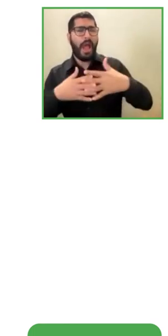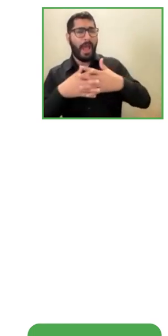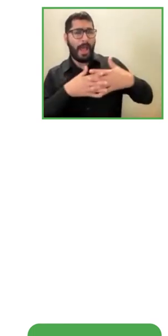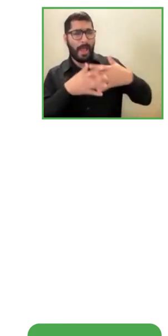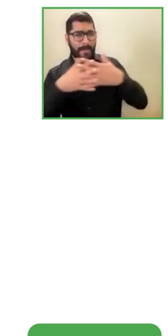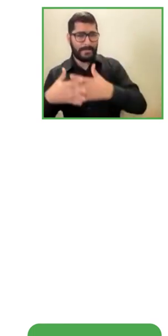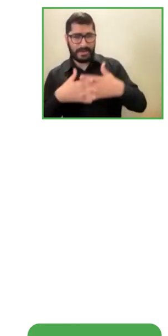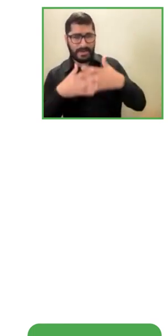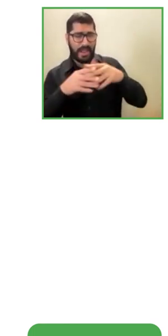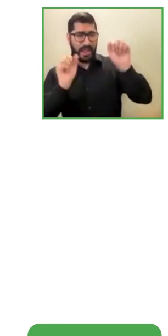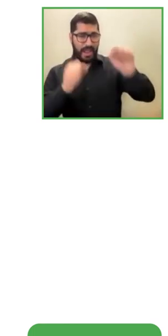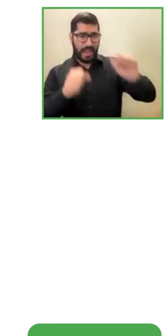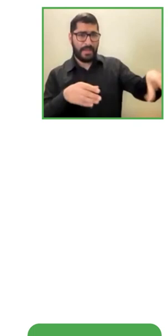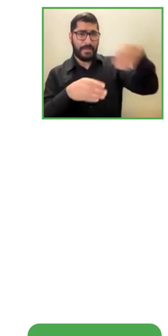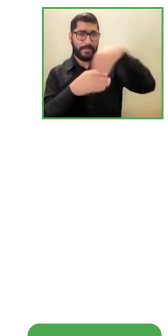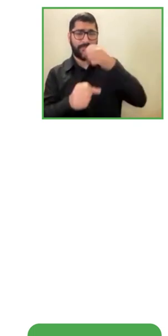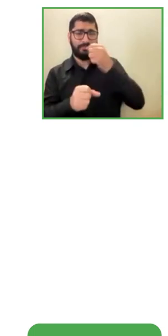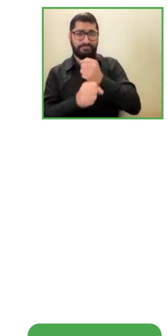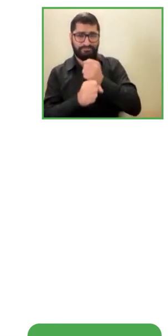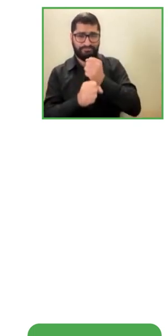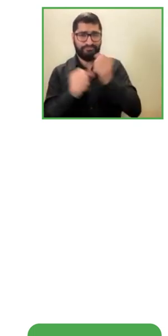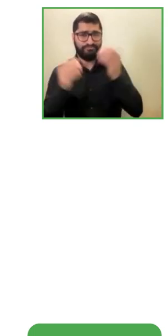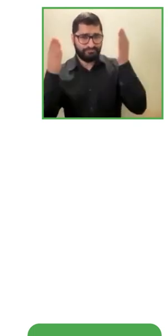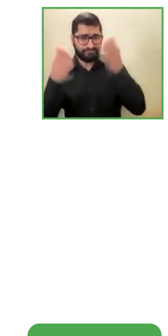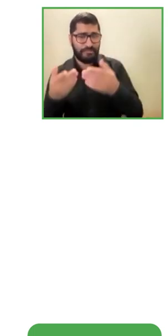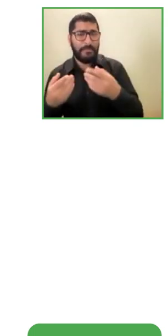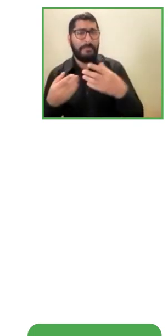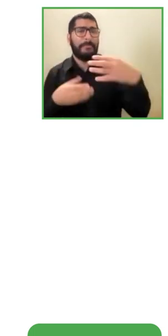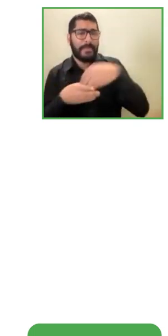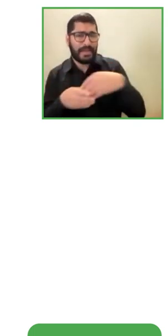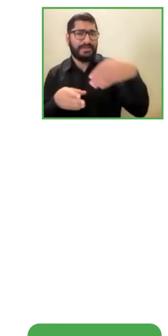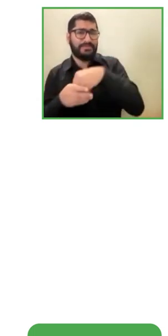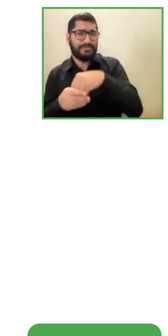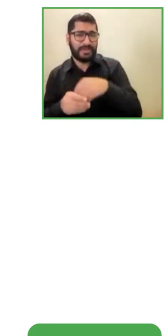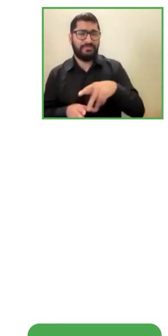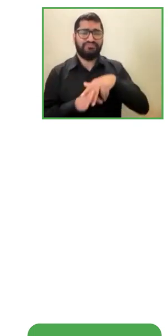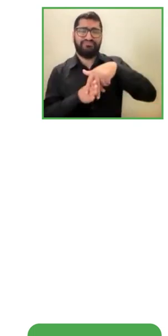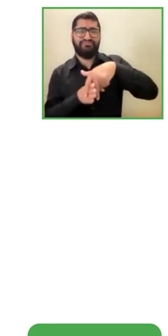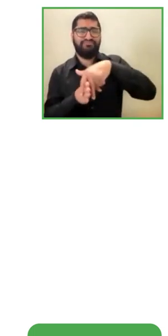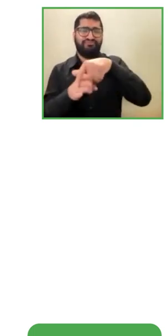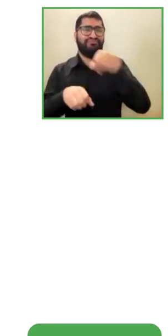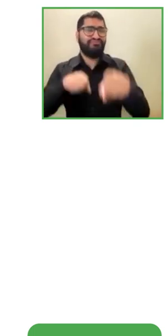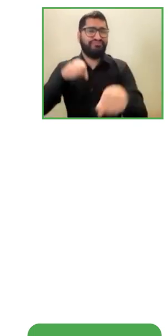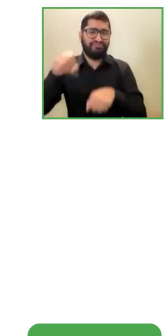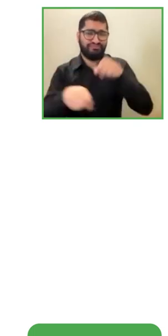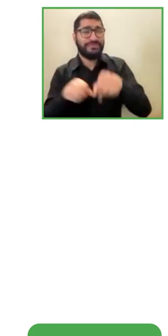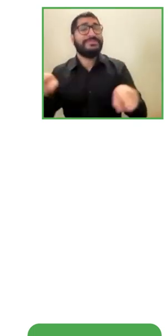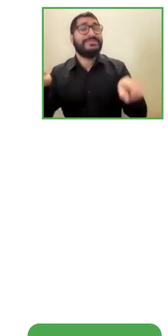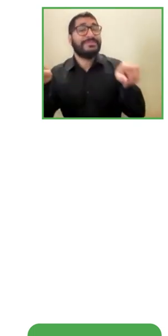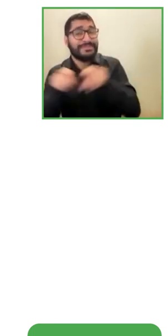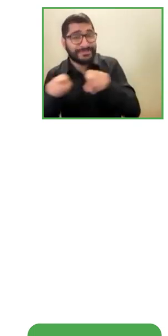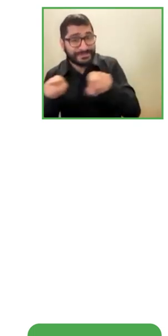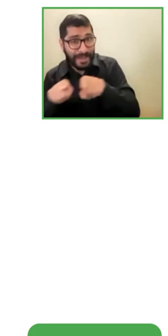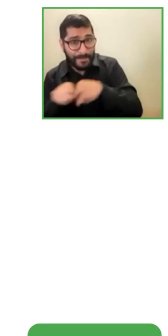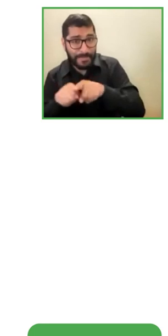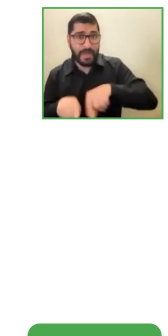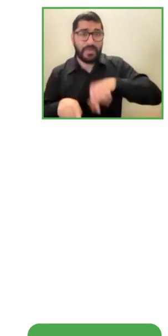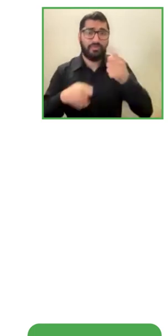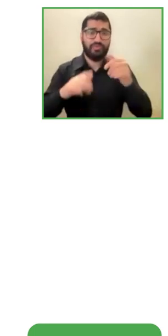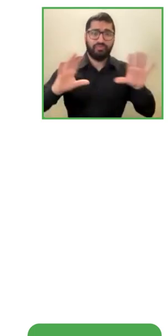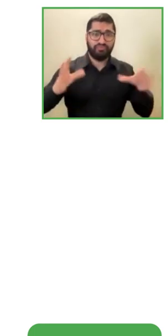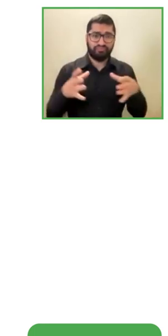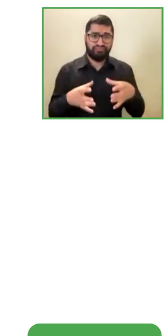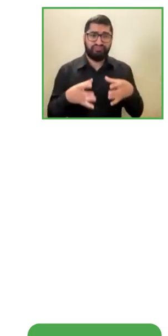2004, well, we also sent a team to Germany, Frankfurt, to participate in Cycling for Peace.